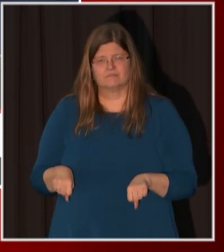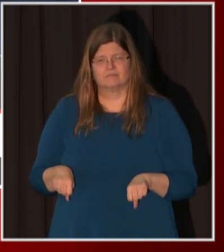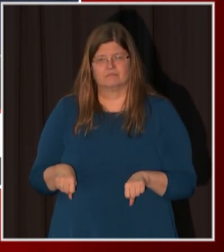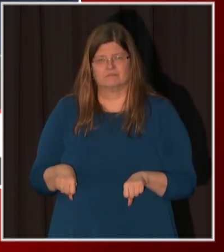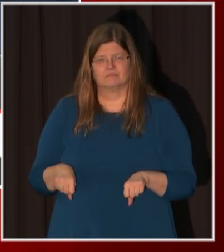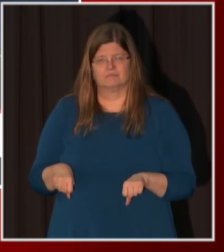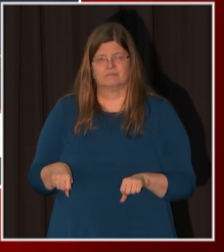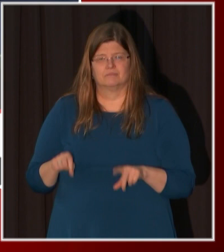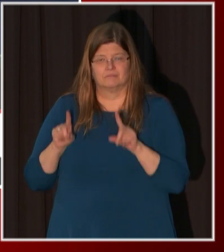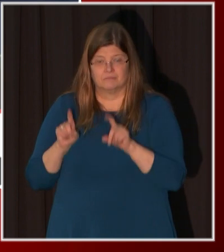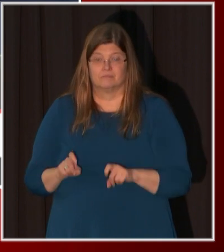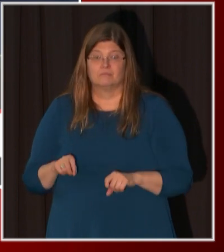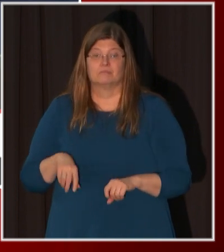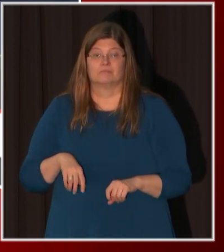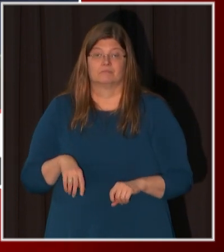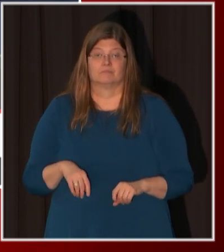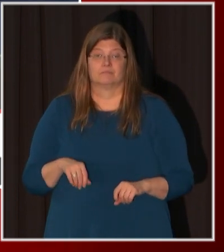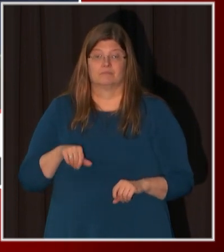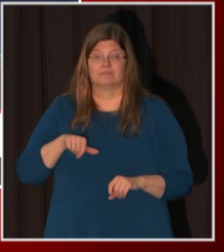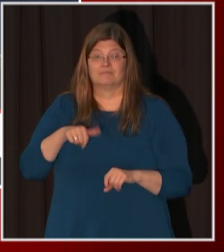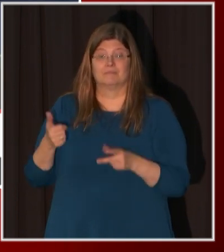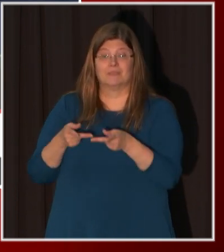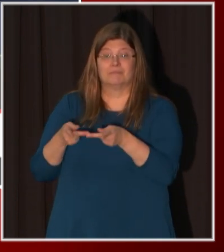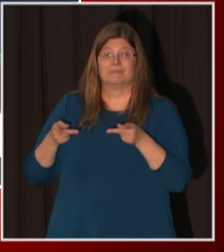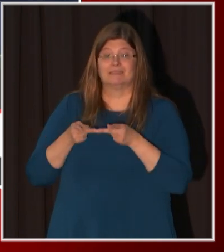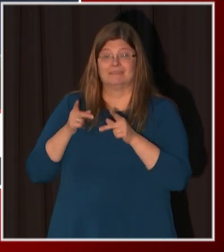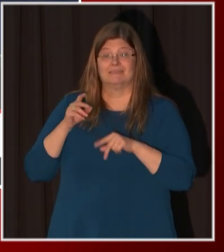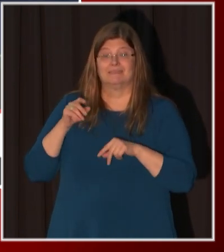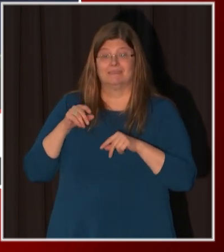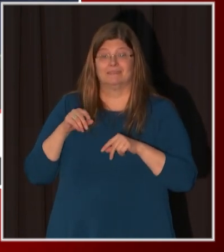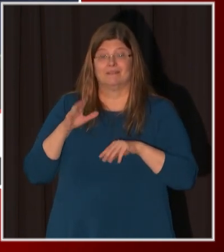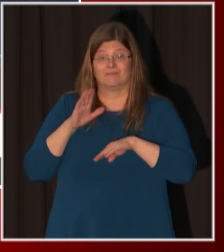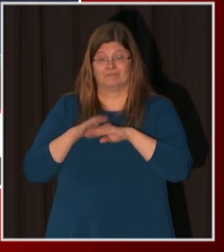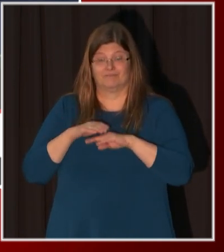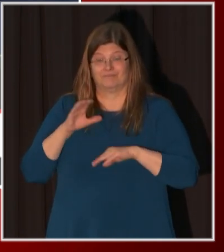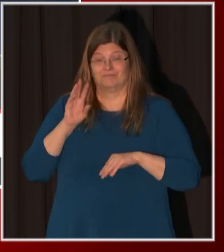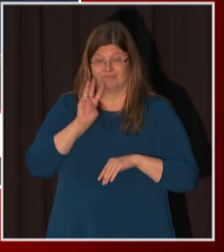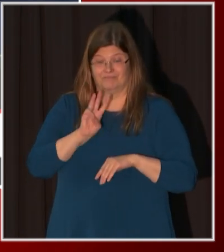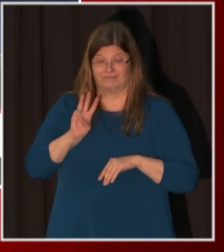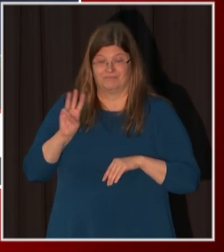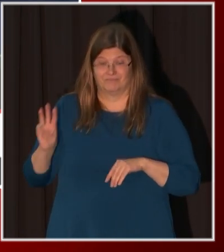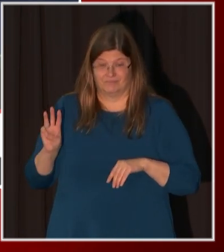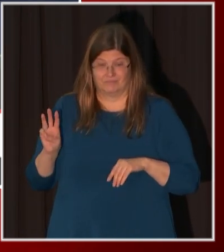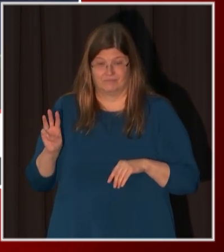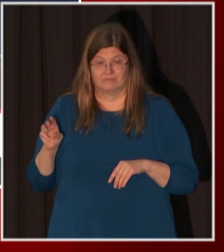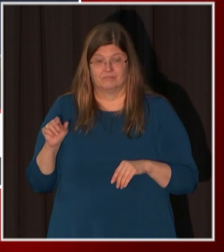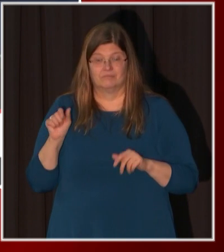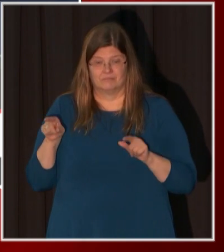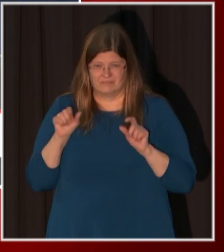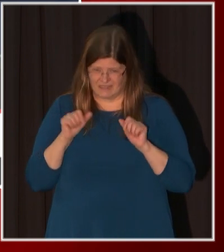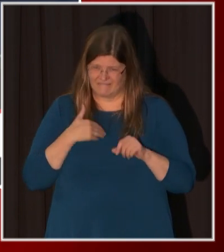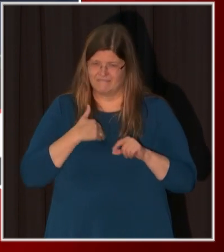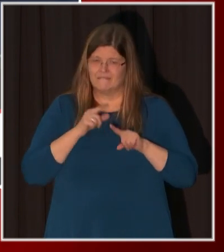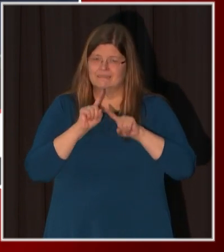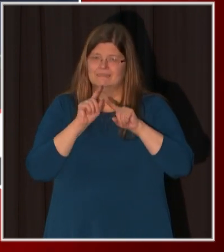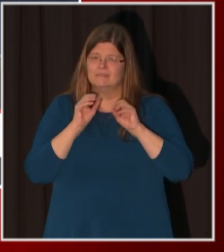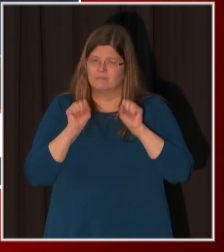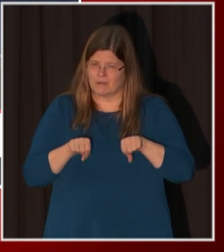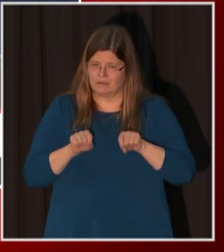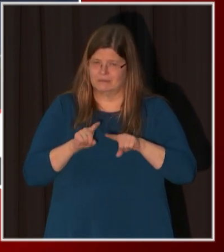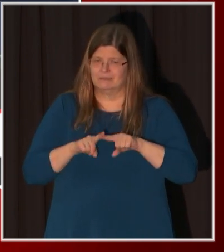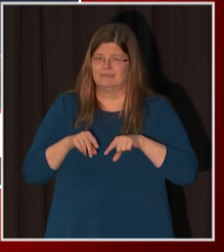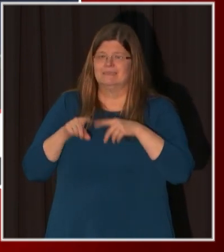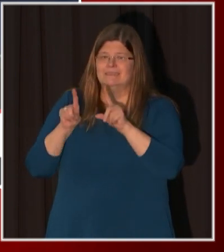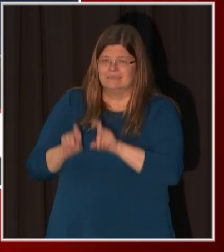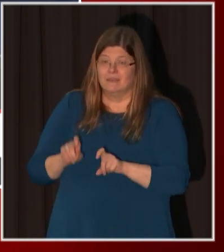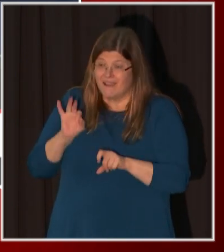many other sites throughout the city. Those sites are listed at coronavirus.dc.gov that have the capacity to test you as well if you call